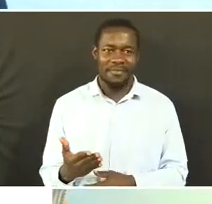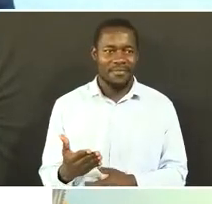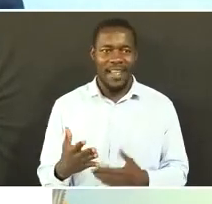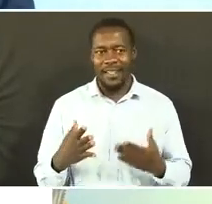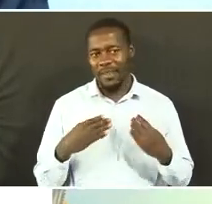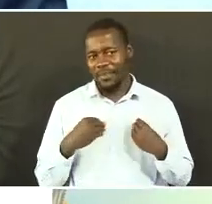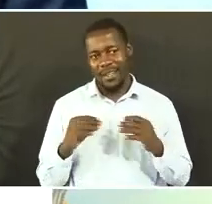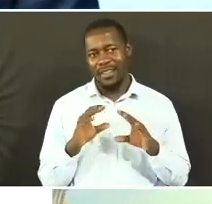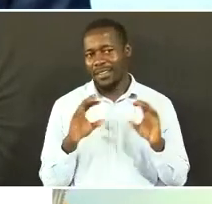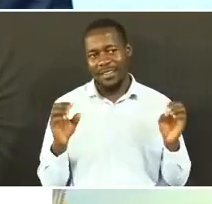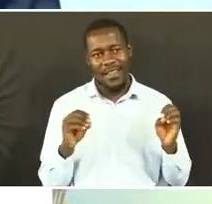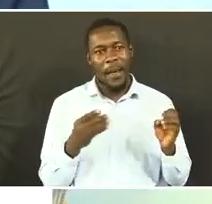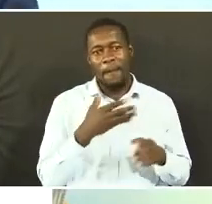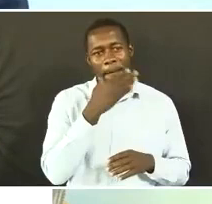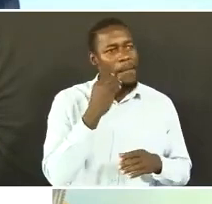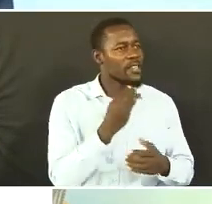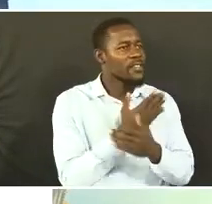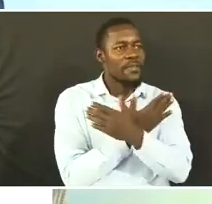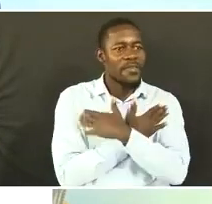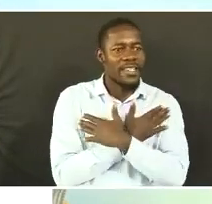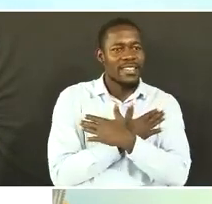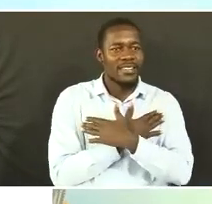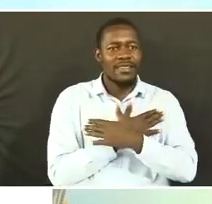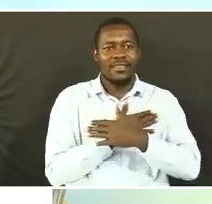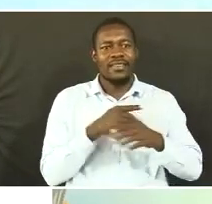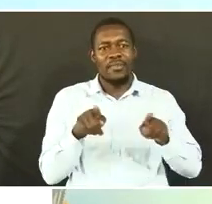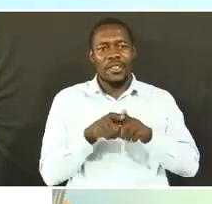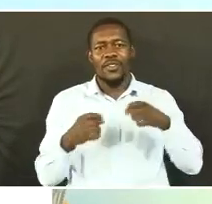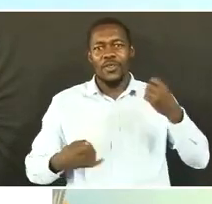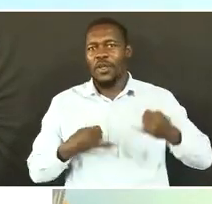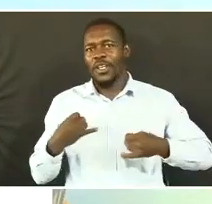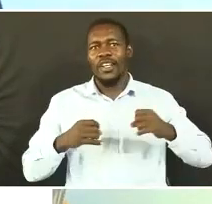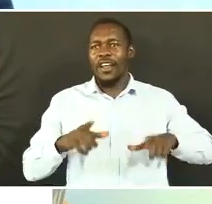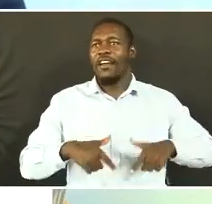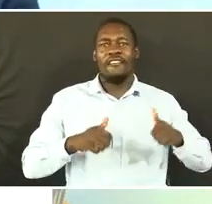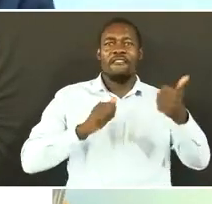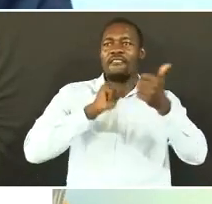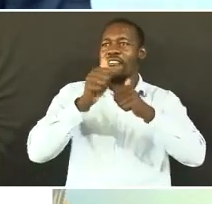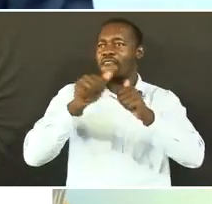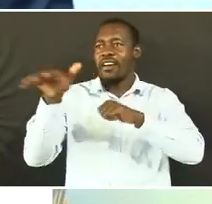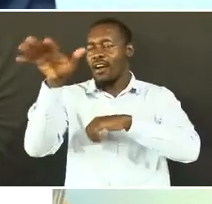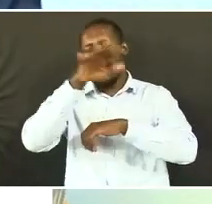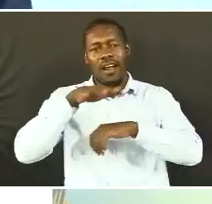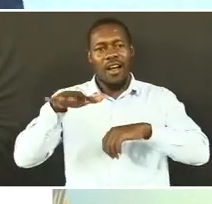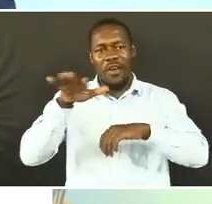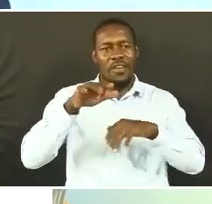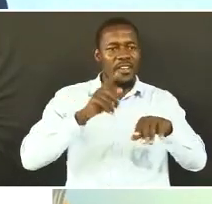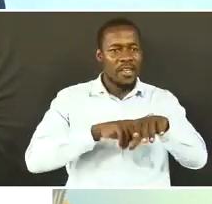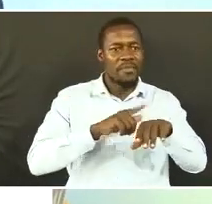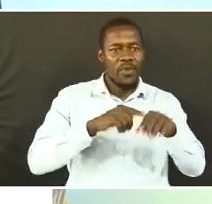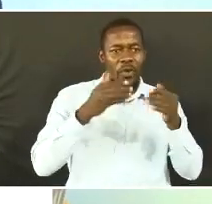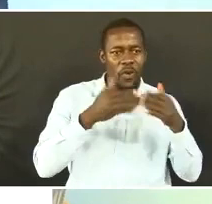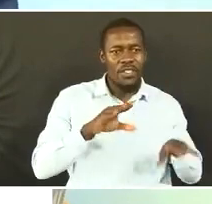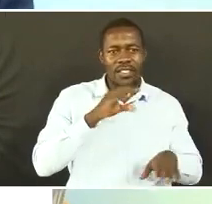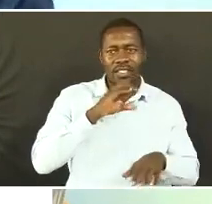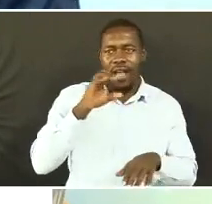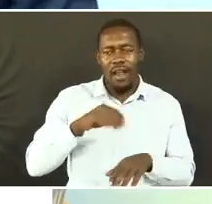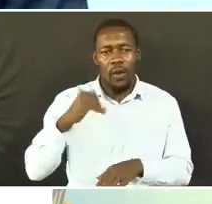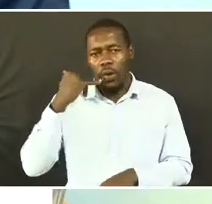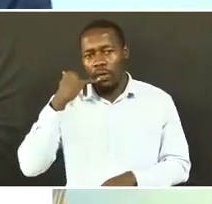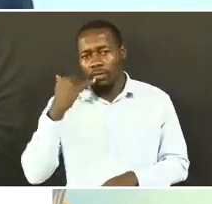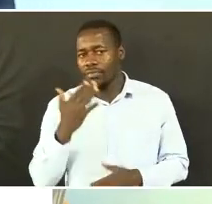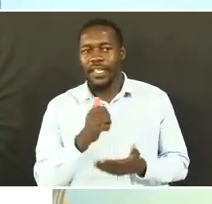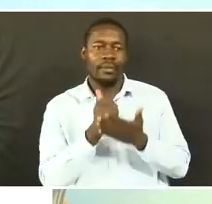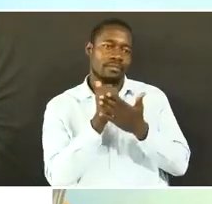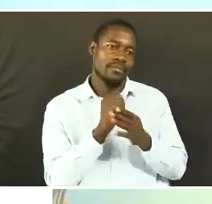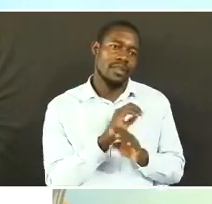sitting at their favorite joint, call it a watering hole if you like, sipping away hard stuff and billowing smoke like chimneys,